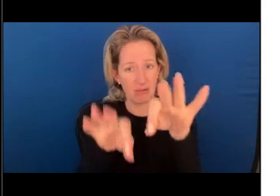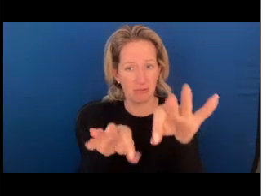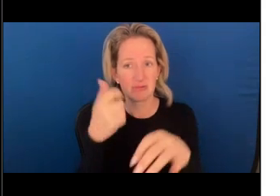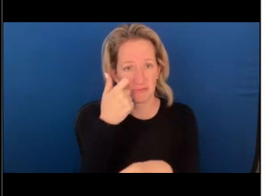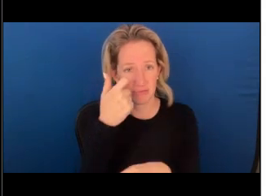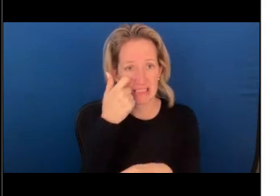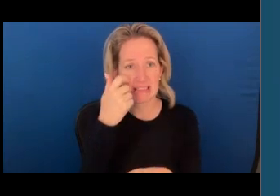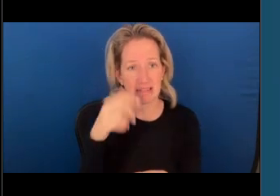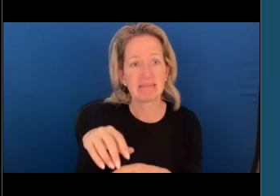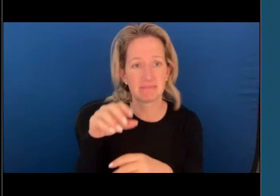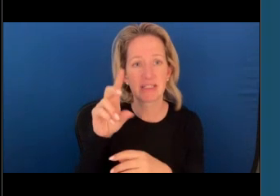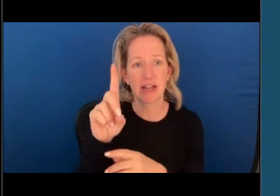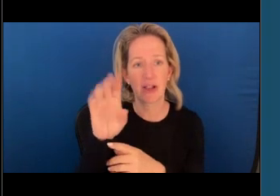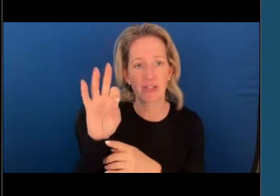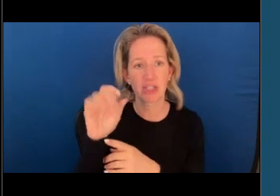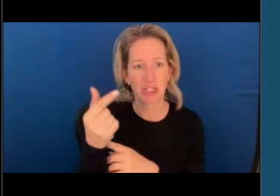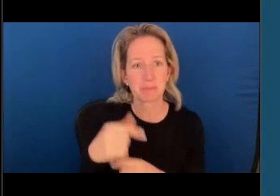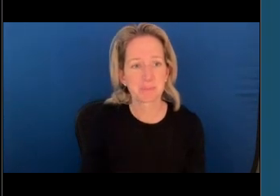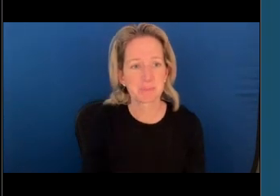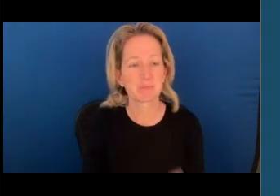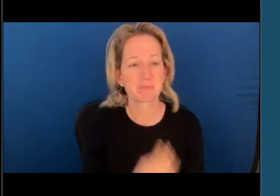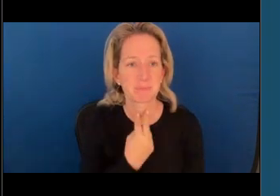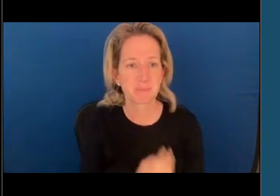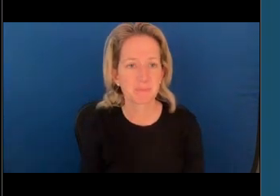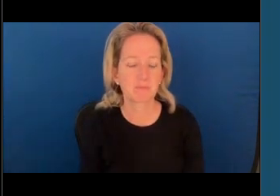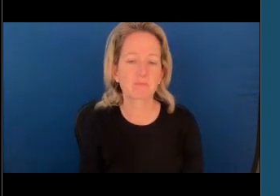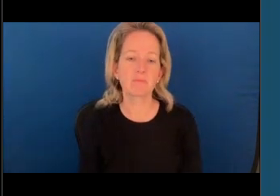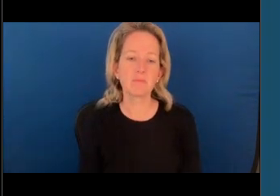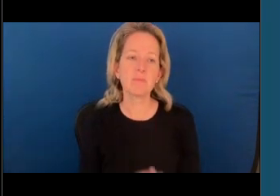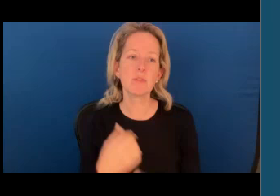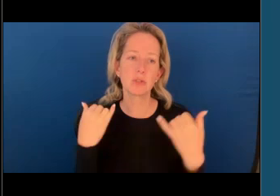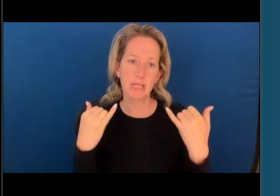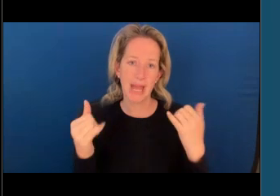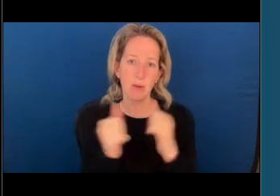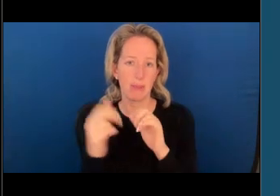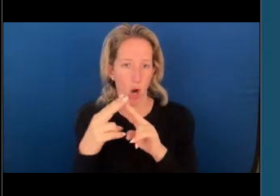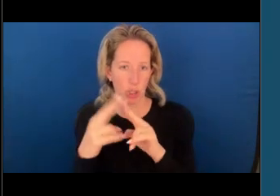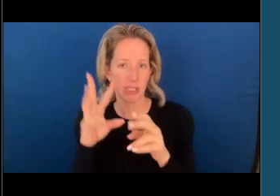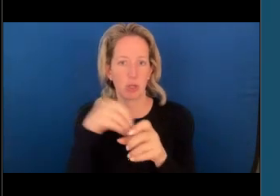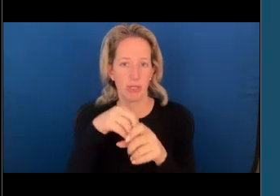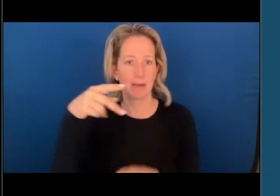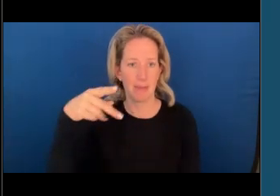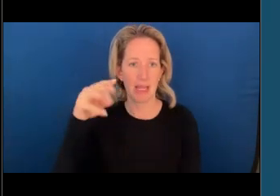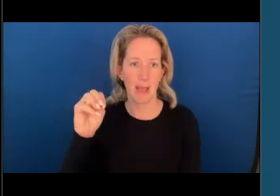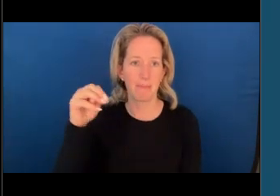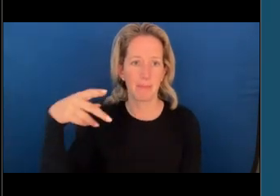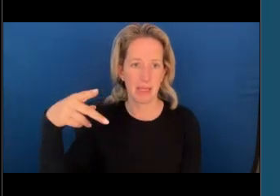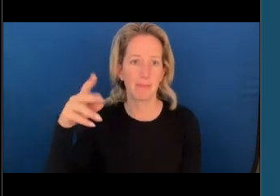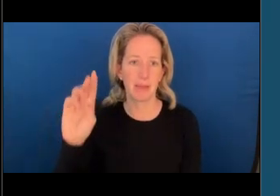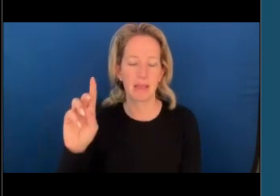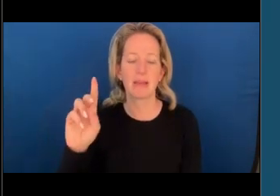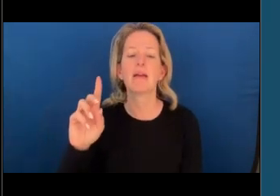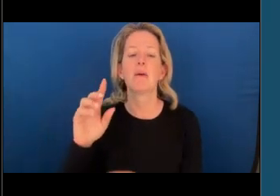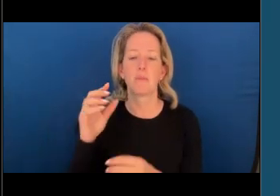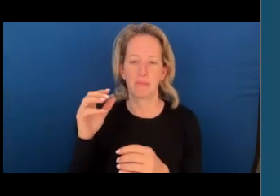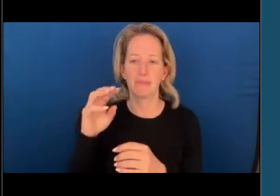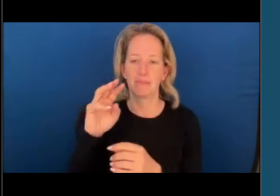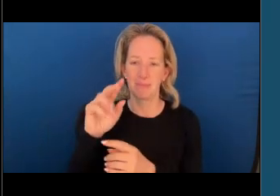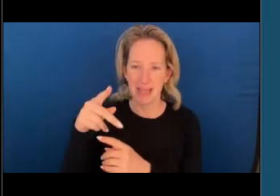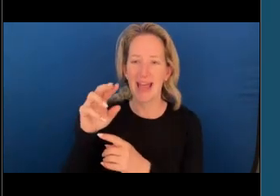slide. So today, with our partners, including PMDP, we remove about 200 metric tons per